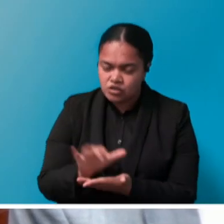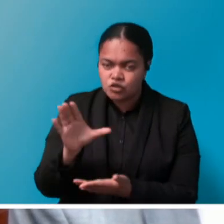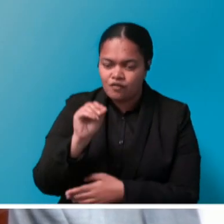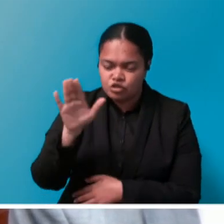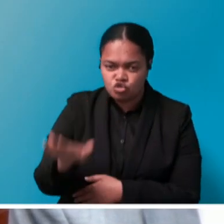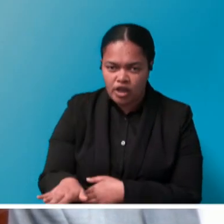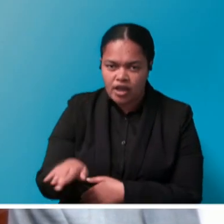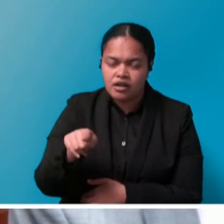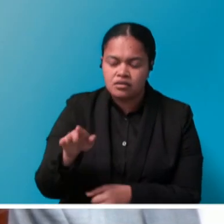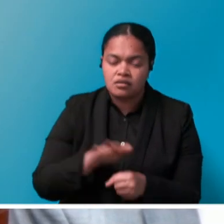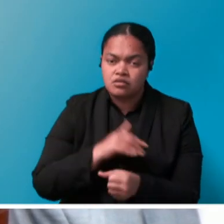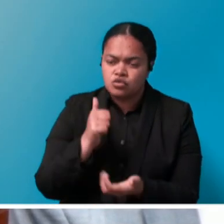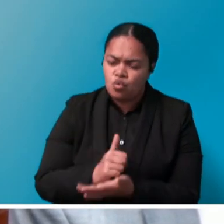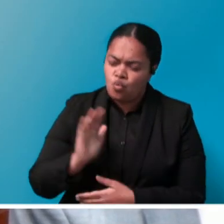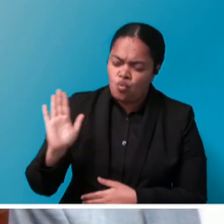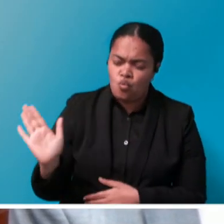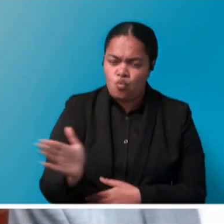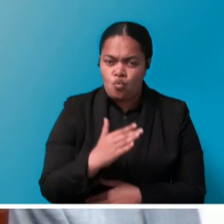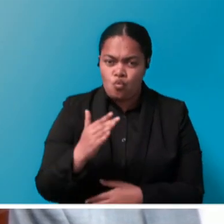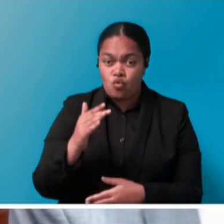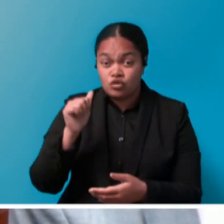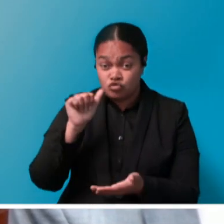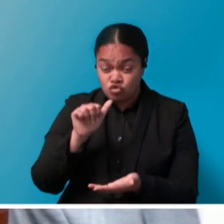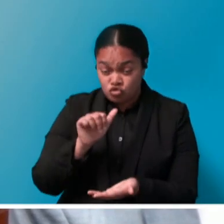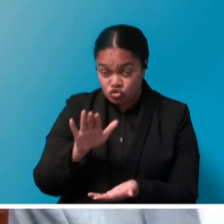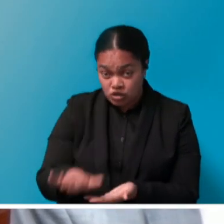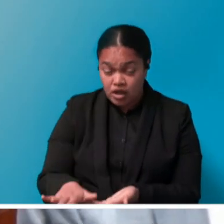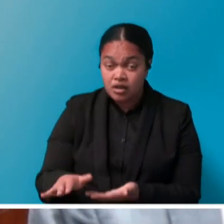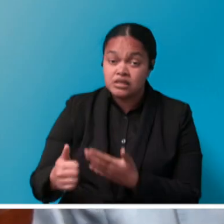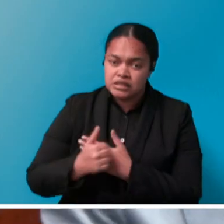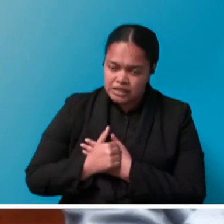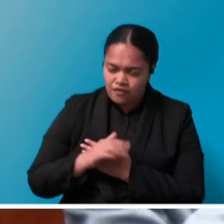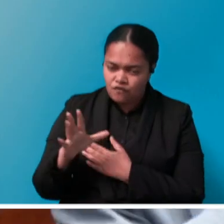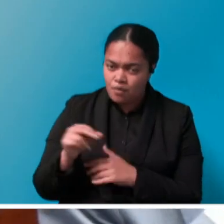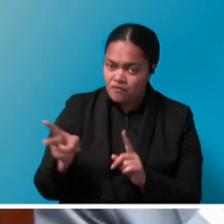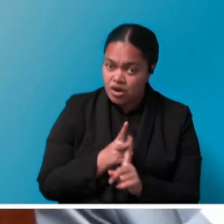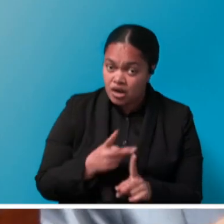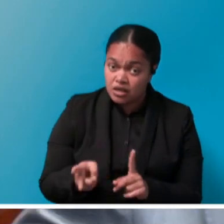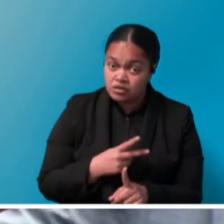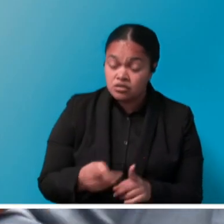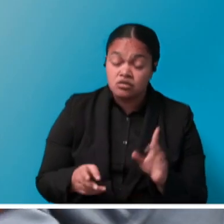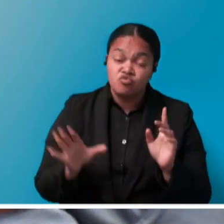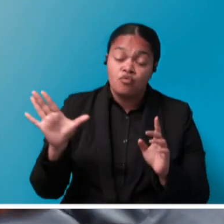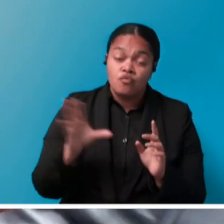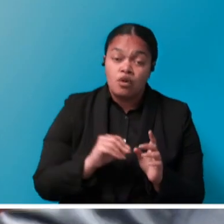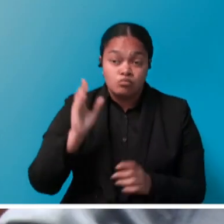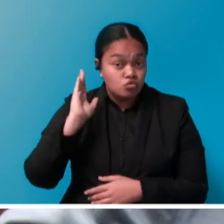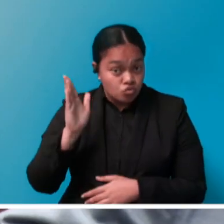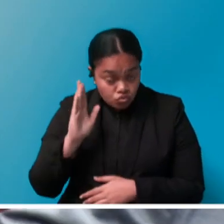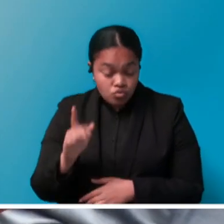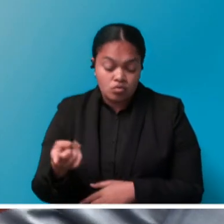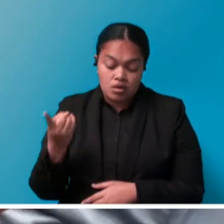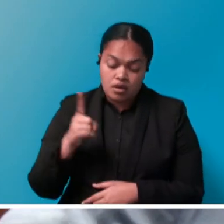to ensure every child is safe from violence, not only in schools and institutions, but also in their homes and in their